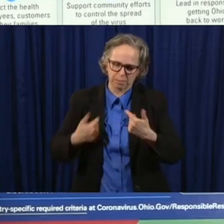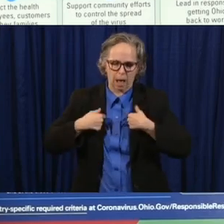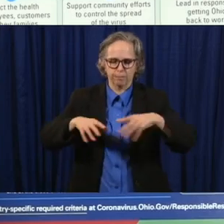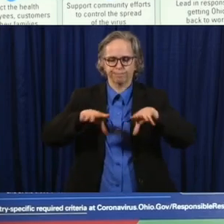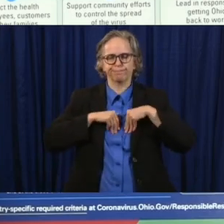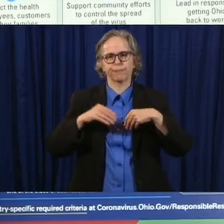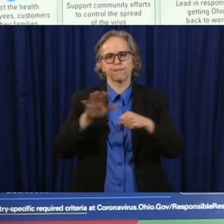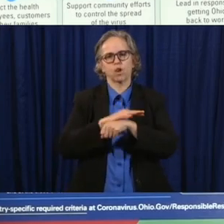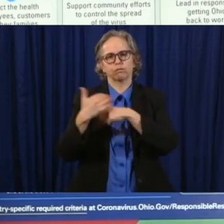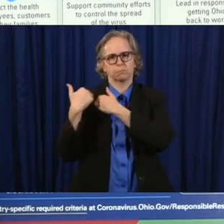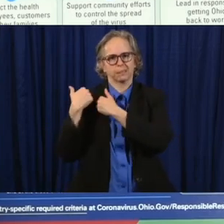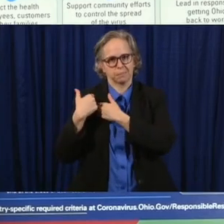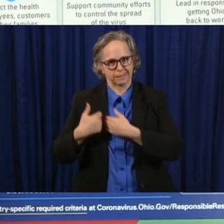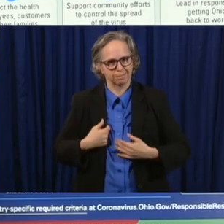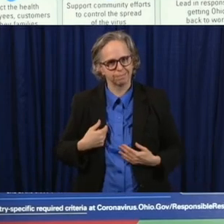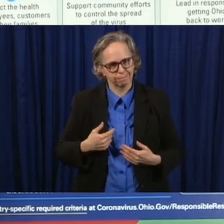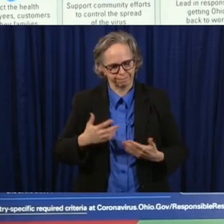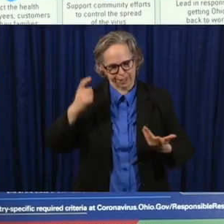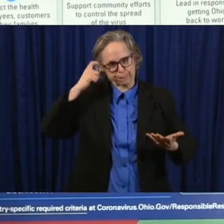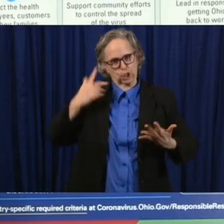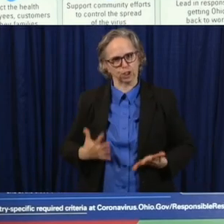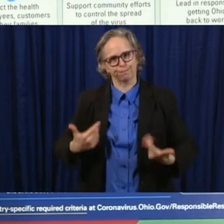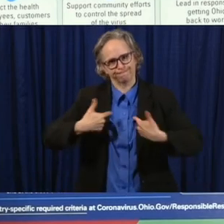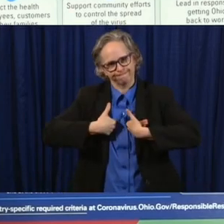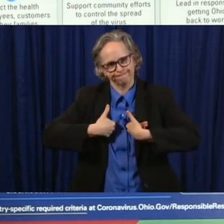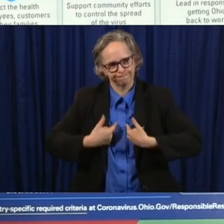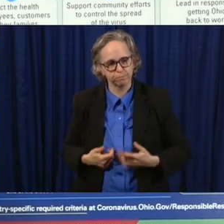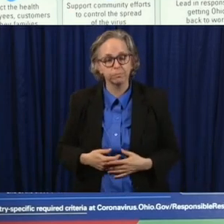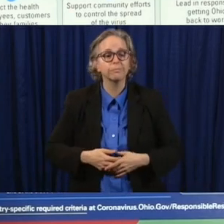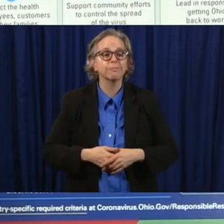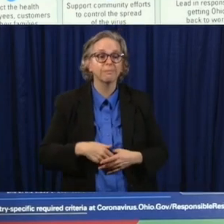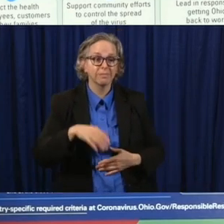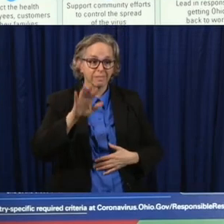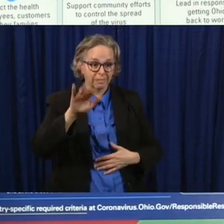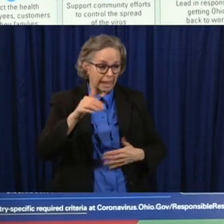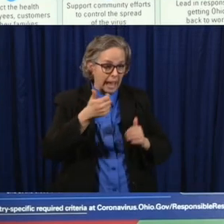decision. With any decision, there is risk.